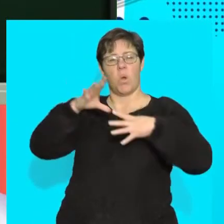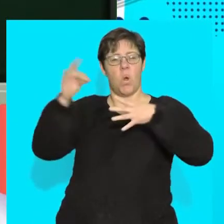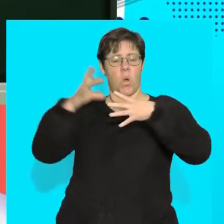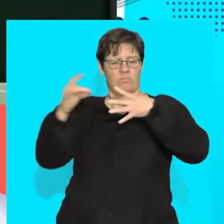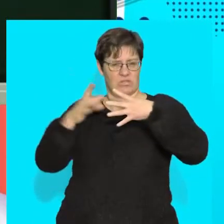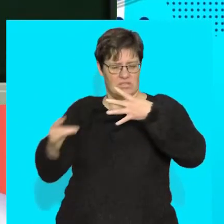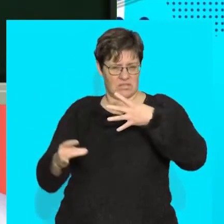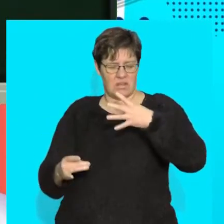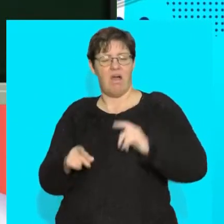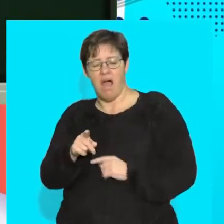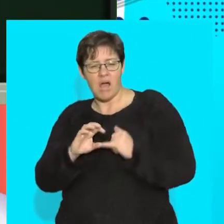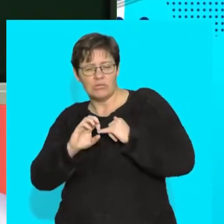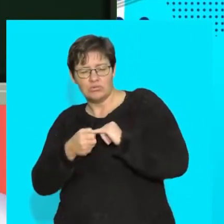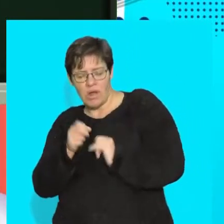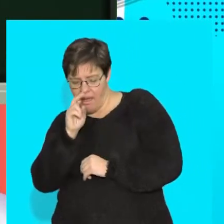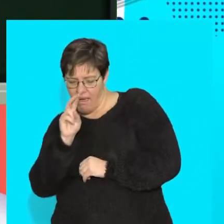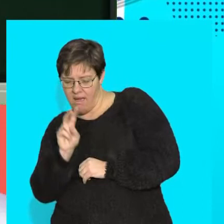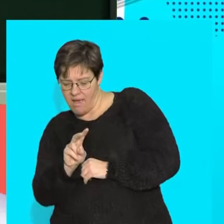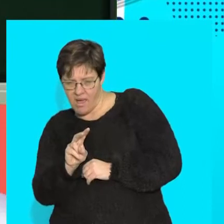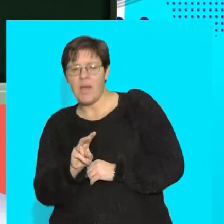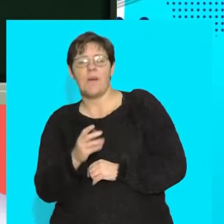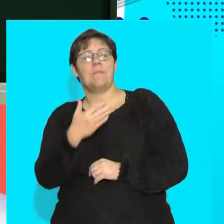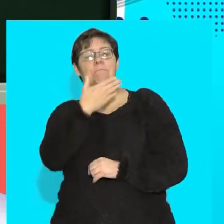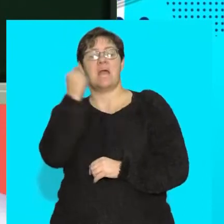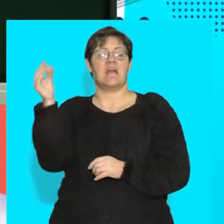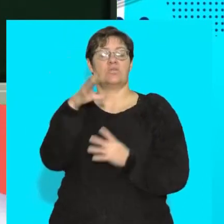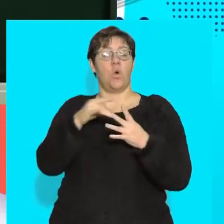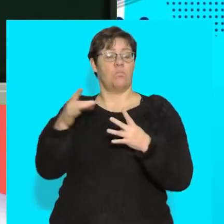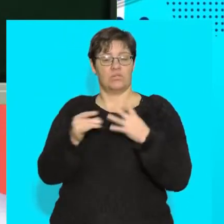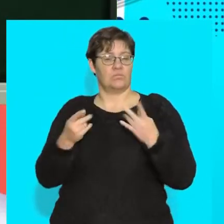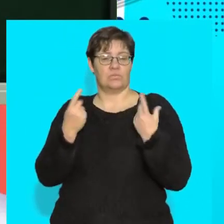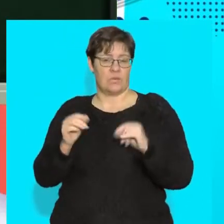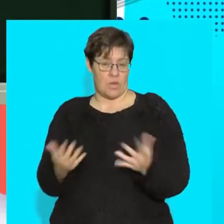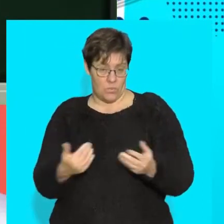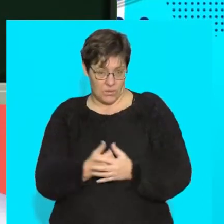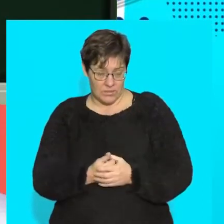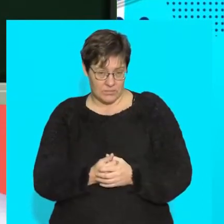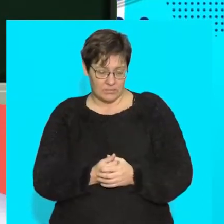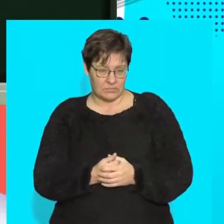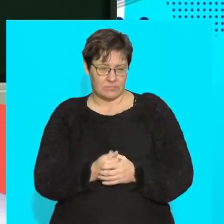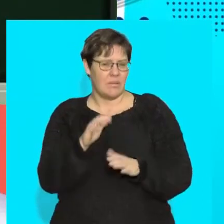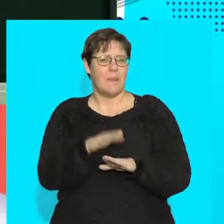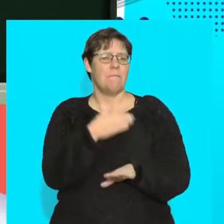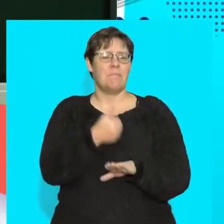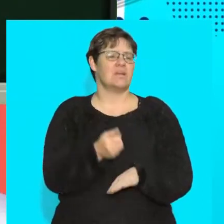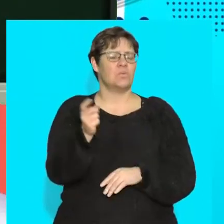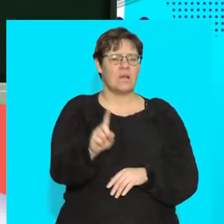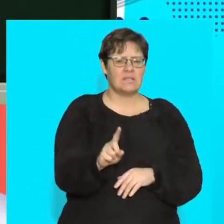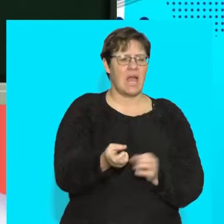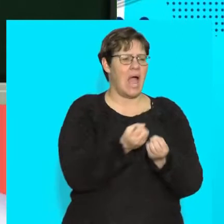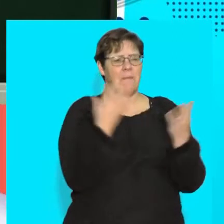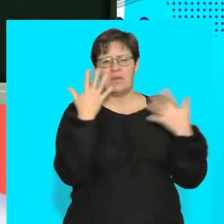different options and then try to look at how to take the best option for you. It can be based on